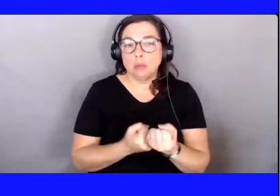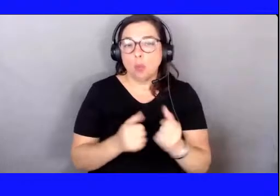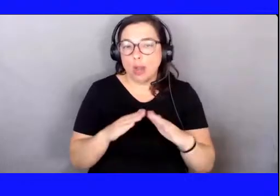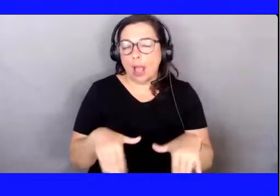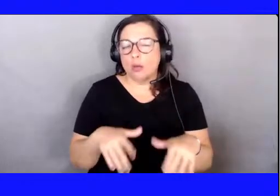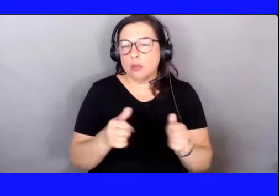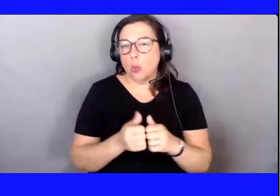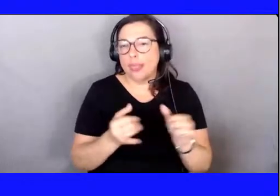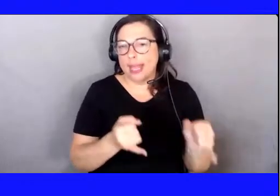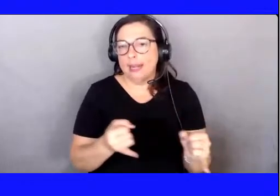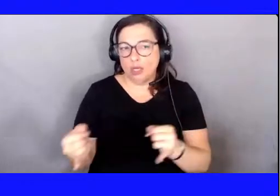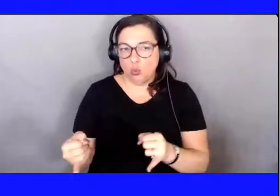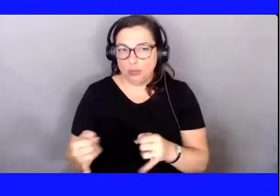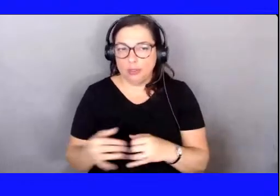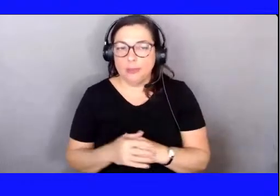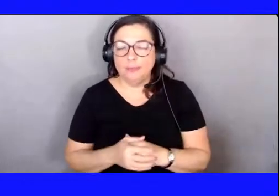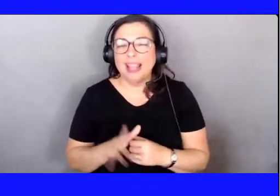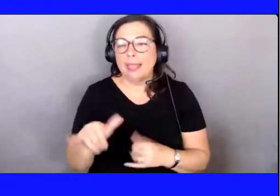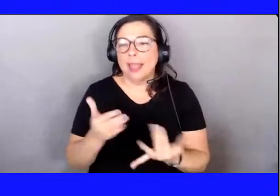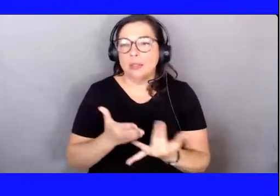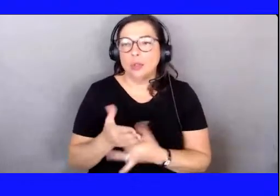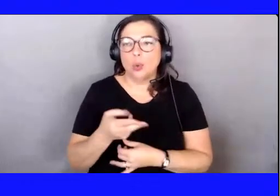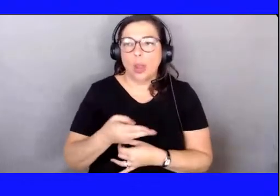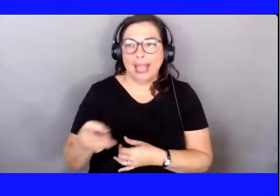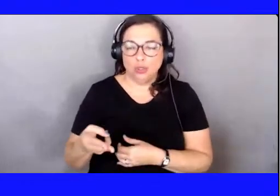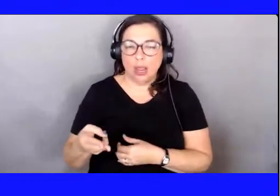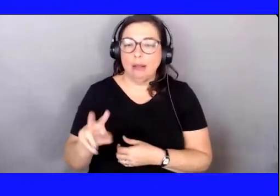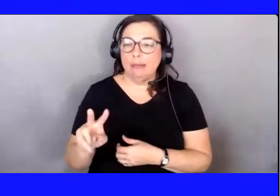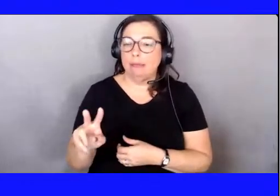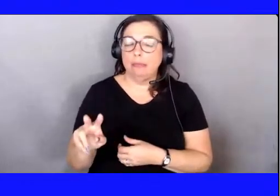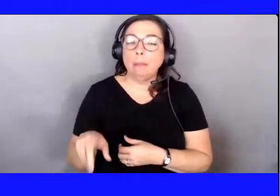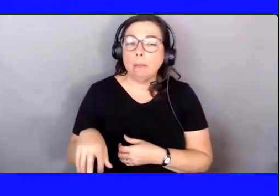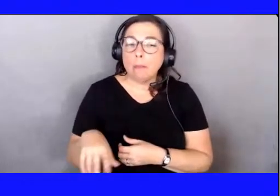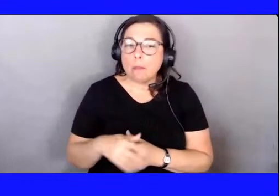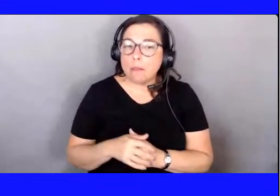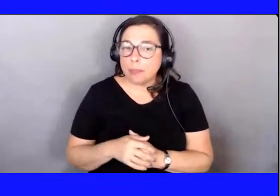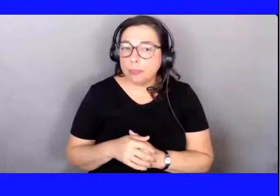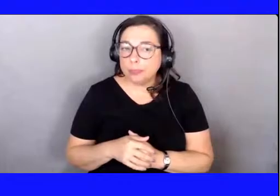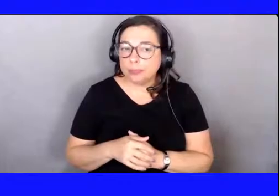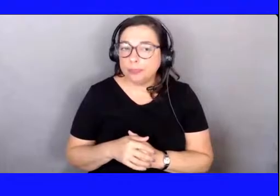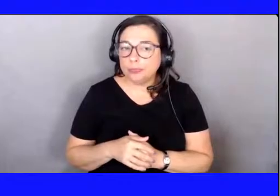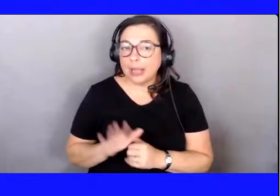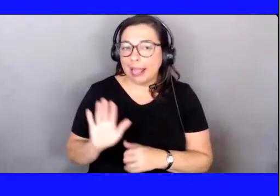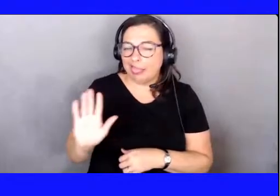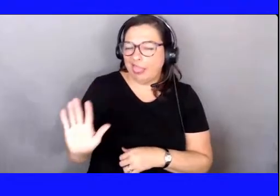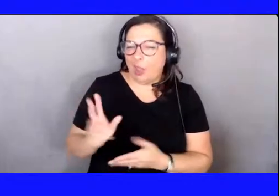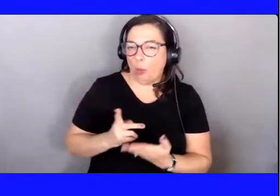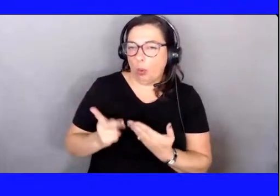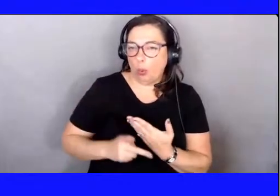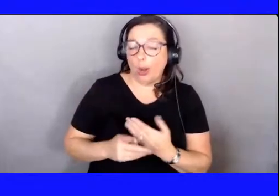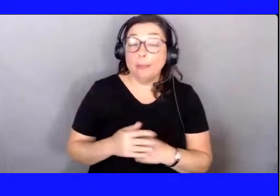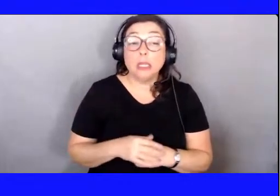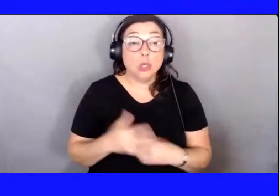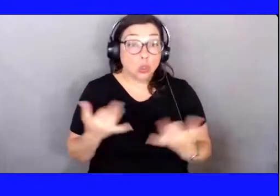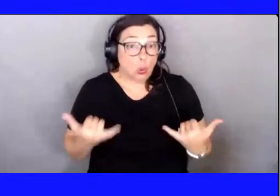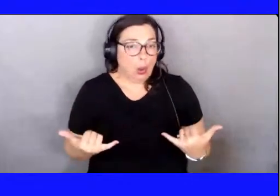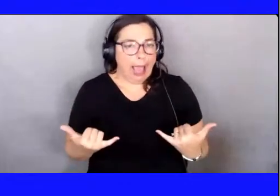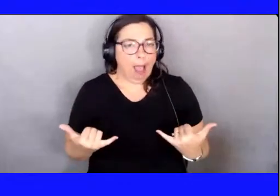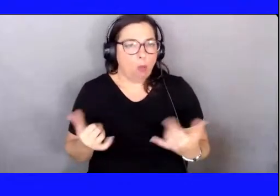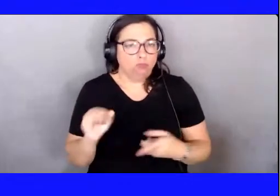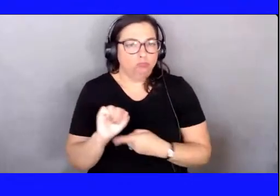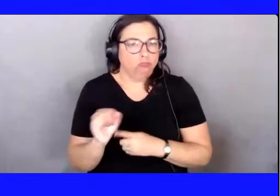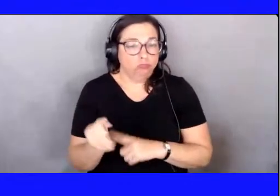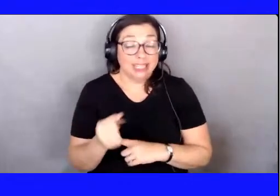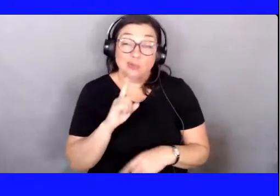through H&H navigating through the programs. So where are we? It's been a